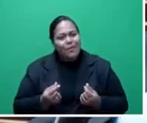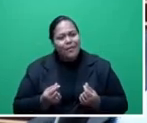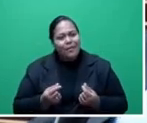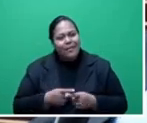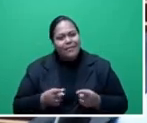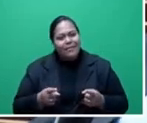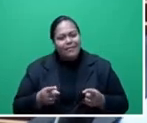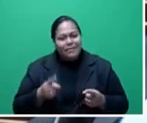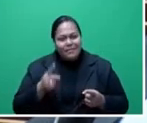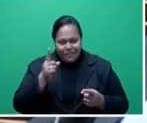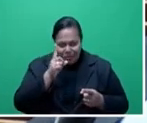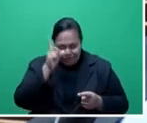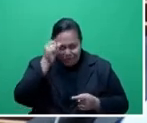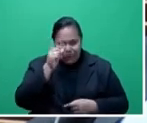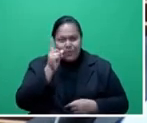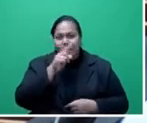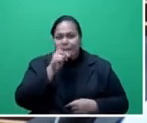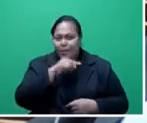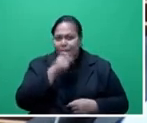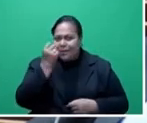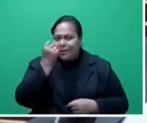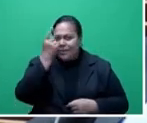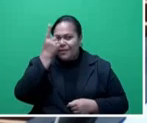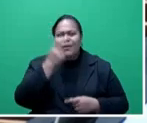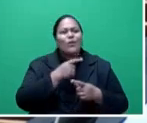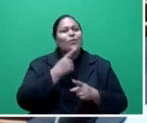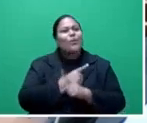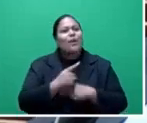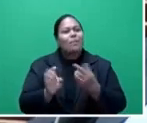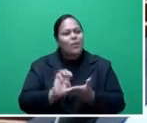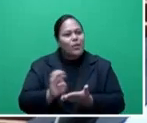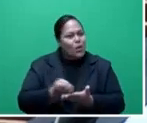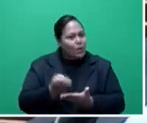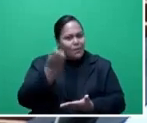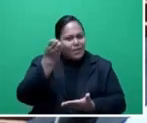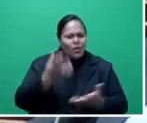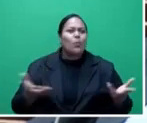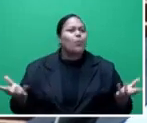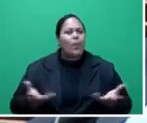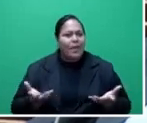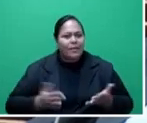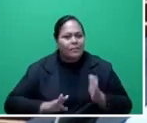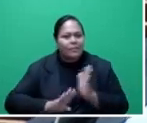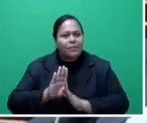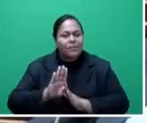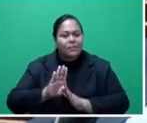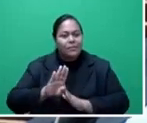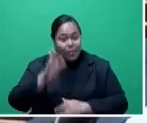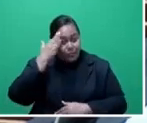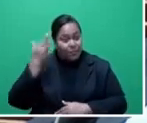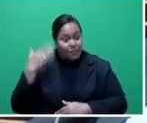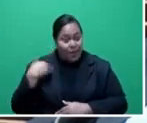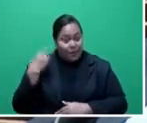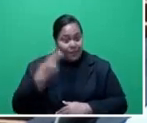sir. He talks about economic problems that we're facing. He says, where's the growth? There's no growth. Let me remind him, and